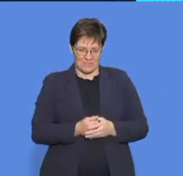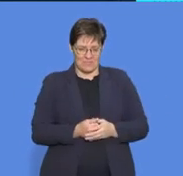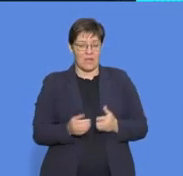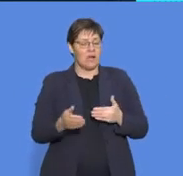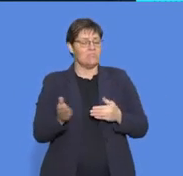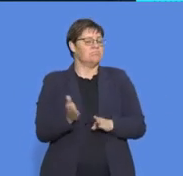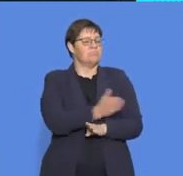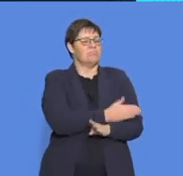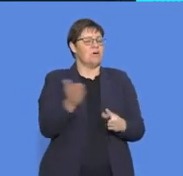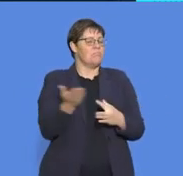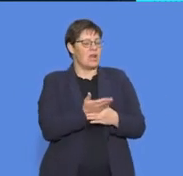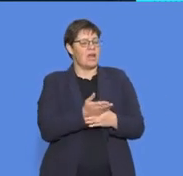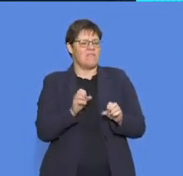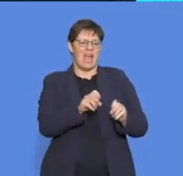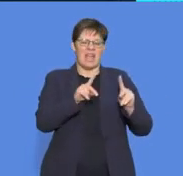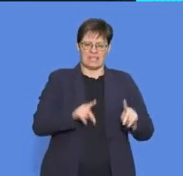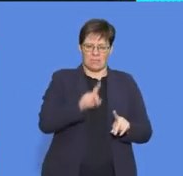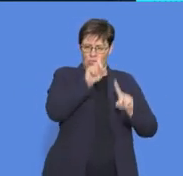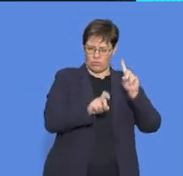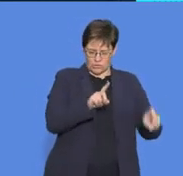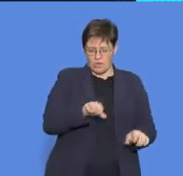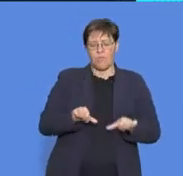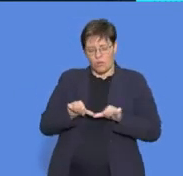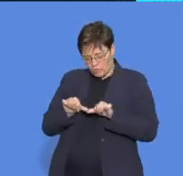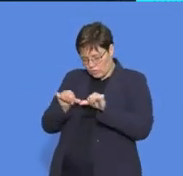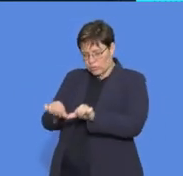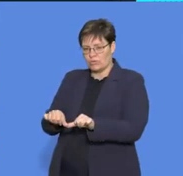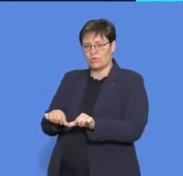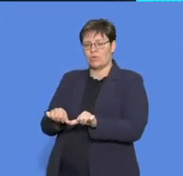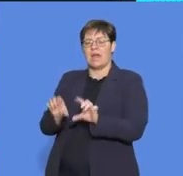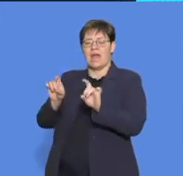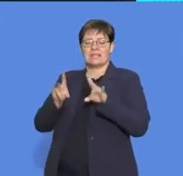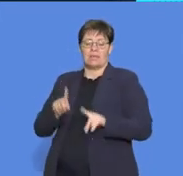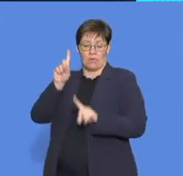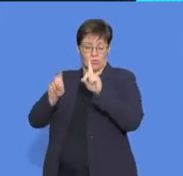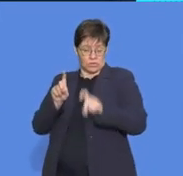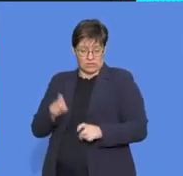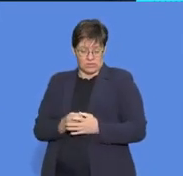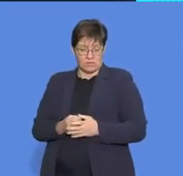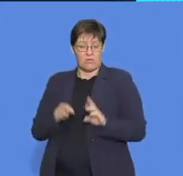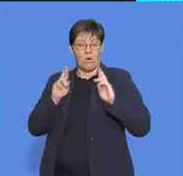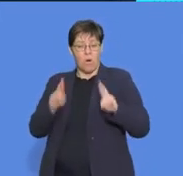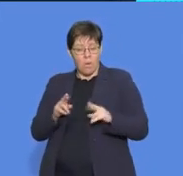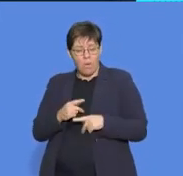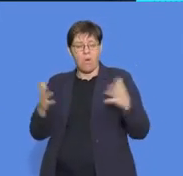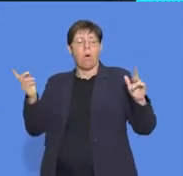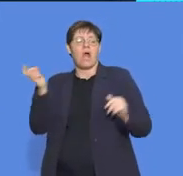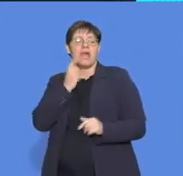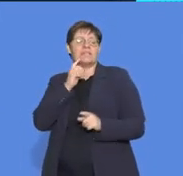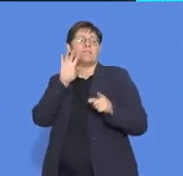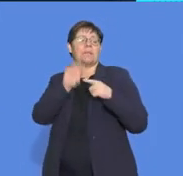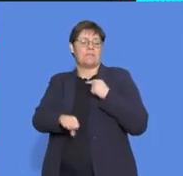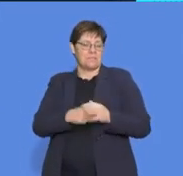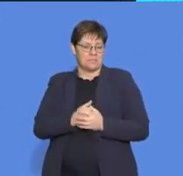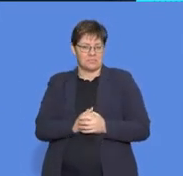Hi, welcome back. So before the break, we were doing some exam type questions. We continue with our exam type questions. I hope this is